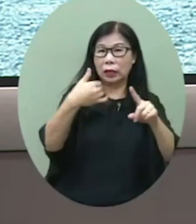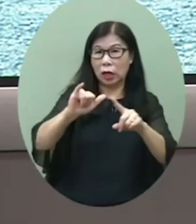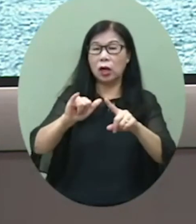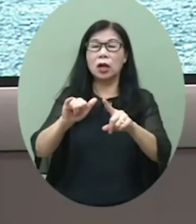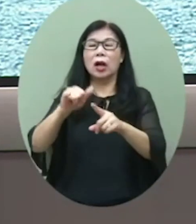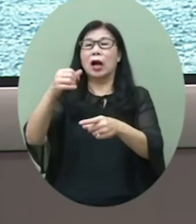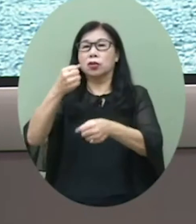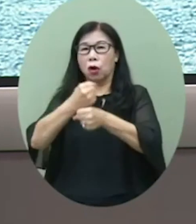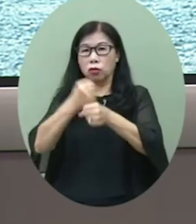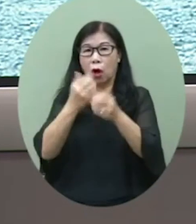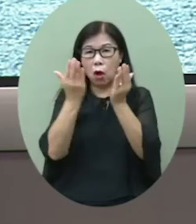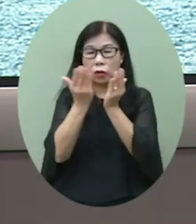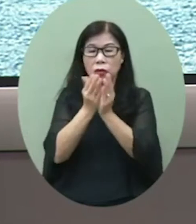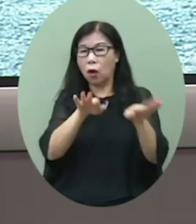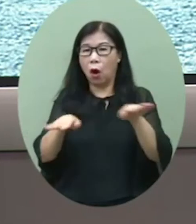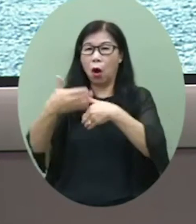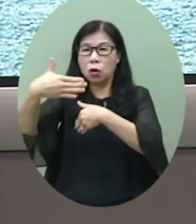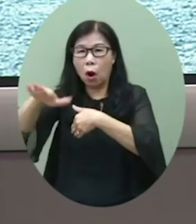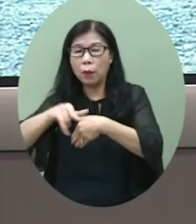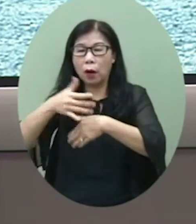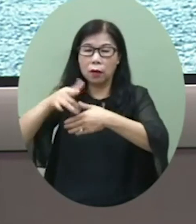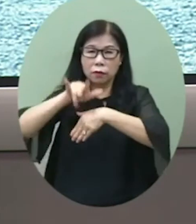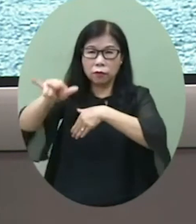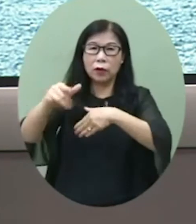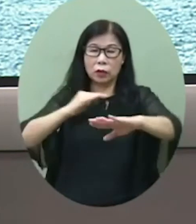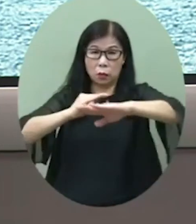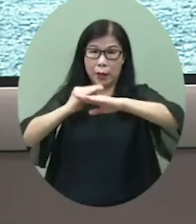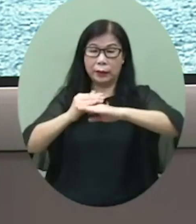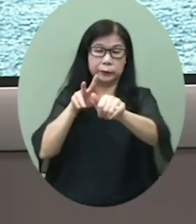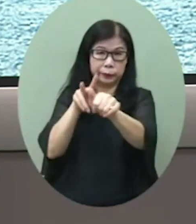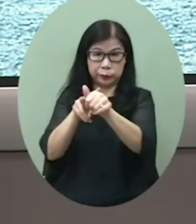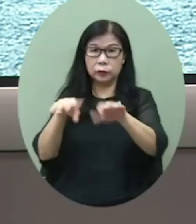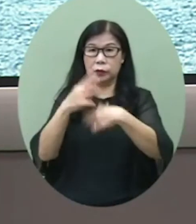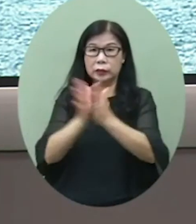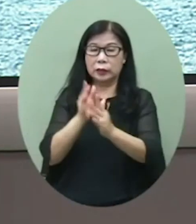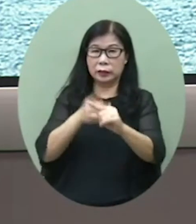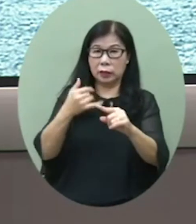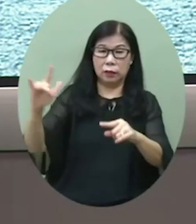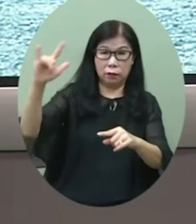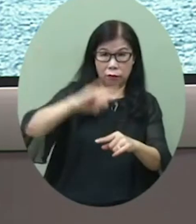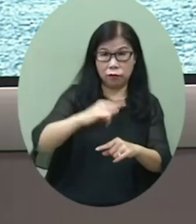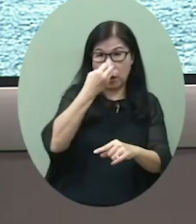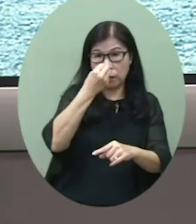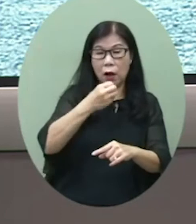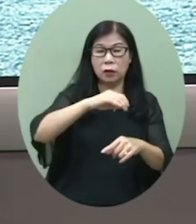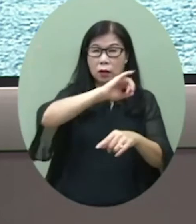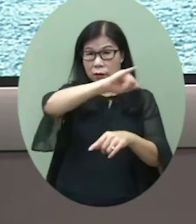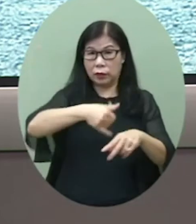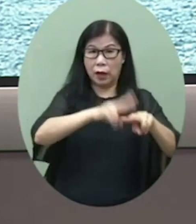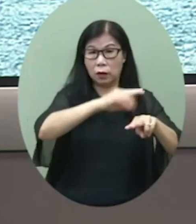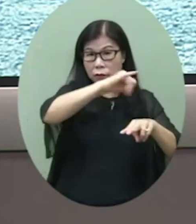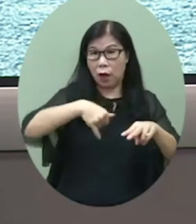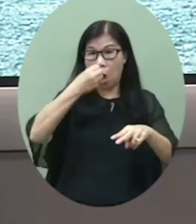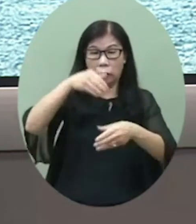garner support or during the election, it would be unfair. And then, as I mentioned, there are a large number